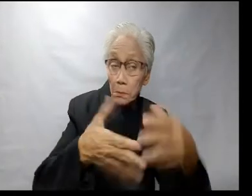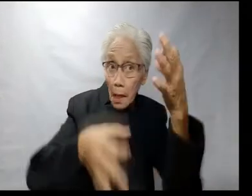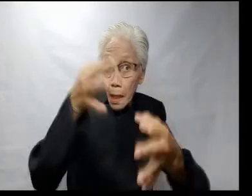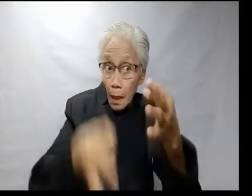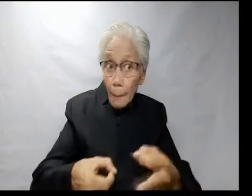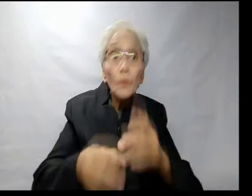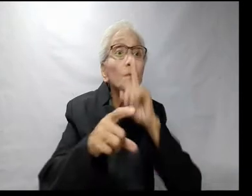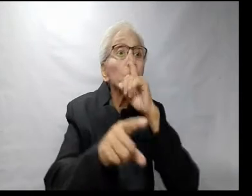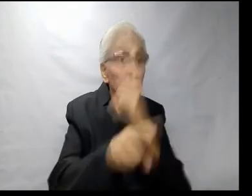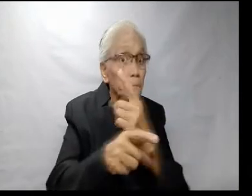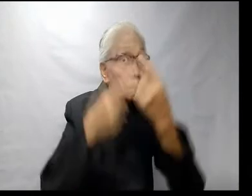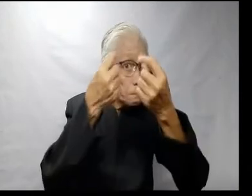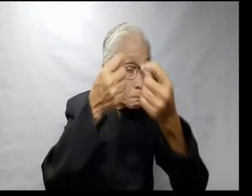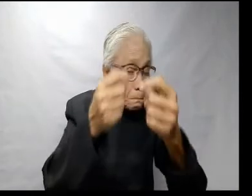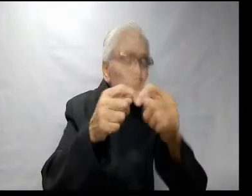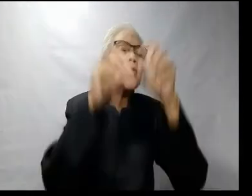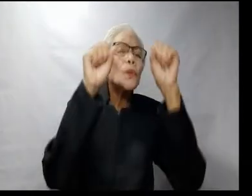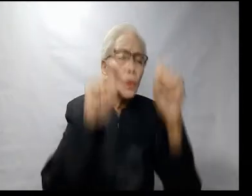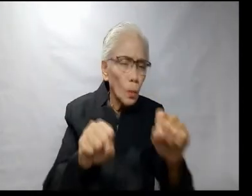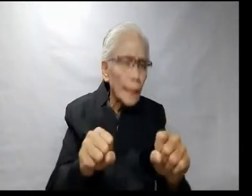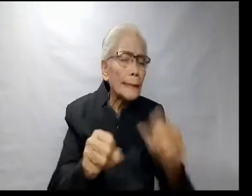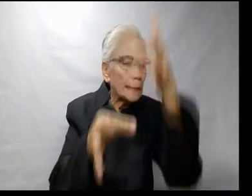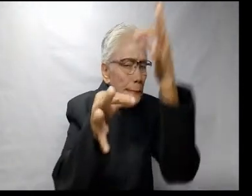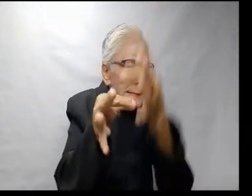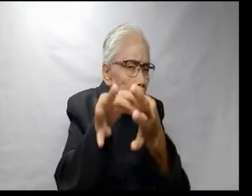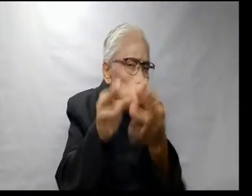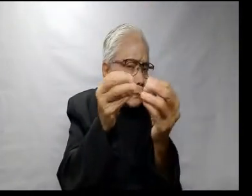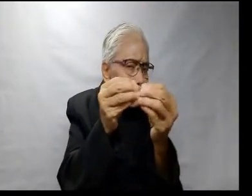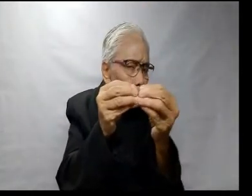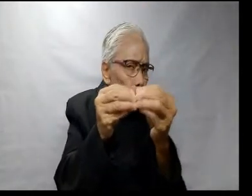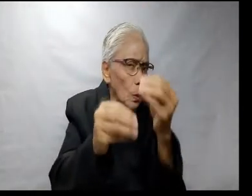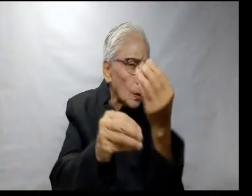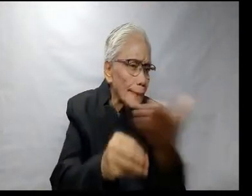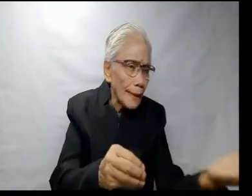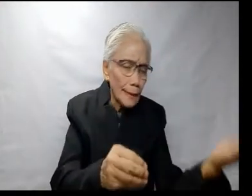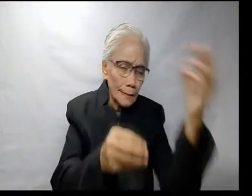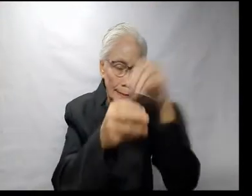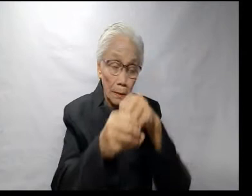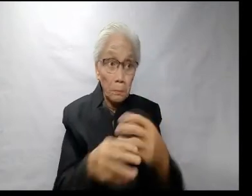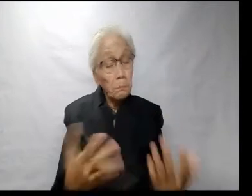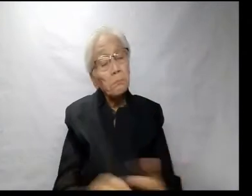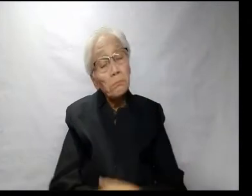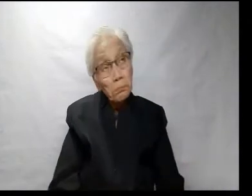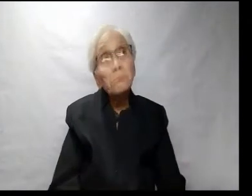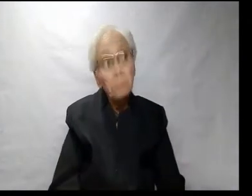is, if you try really hard, you can always fit some more things in it."